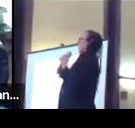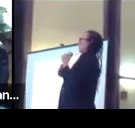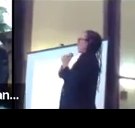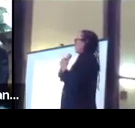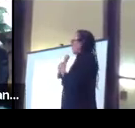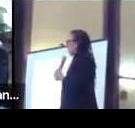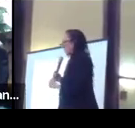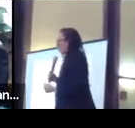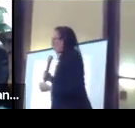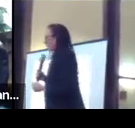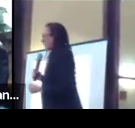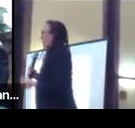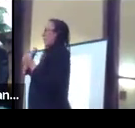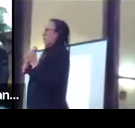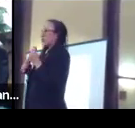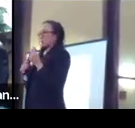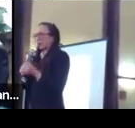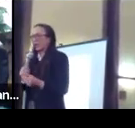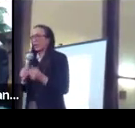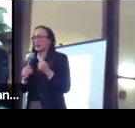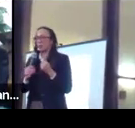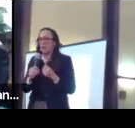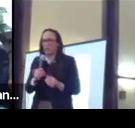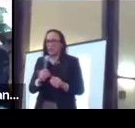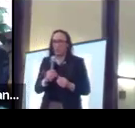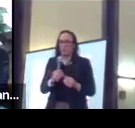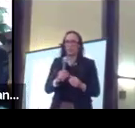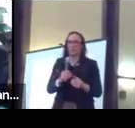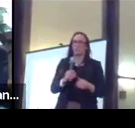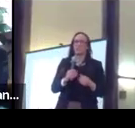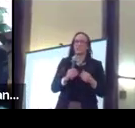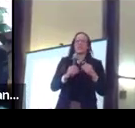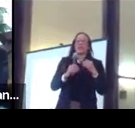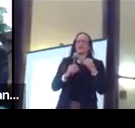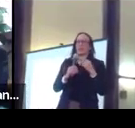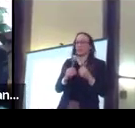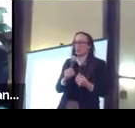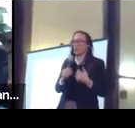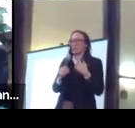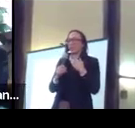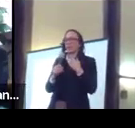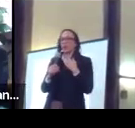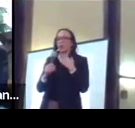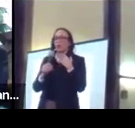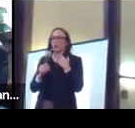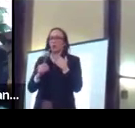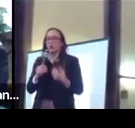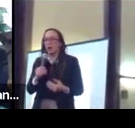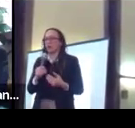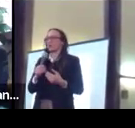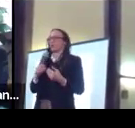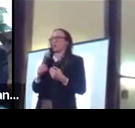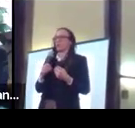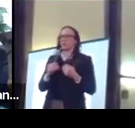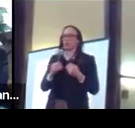the other, how to do the step one, how to create, how to manage expectations, how to understand that, you know,